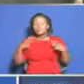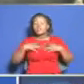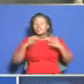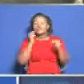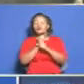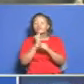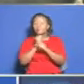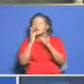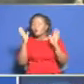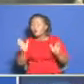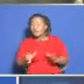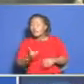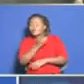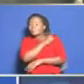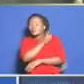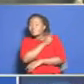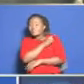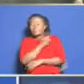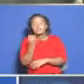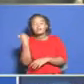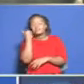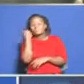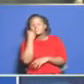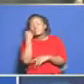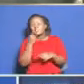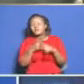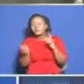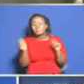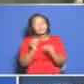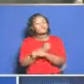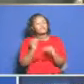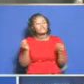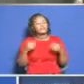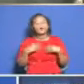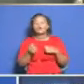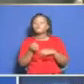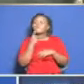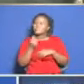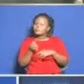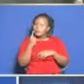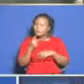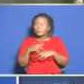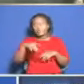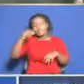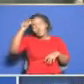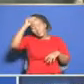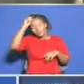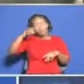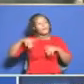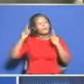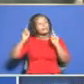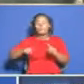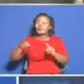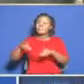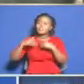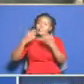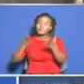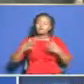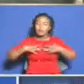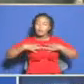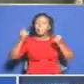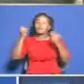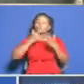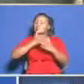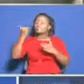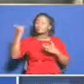they cannot afford to treat themselves. All governments must provide health insurance for